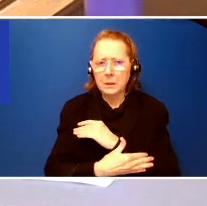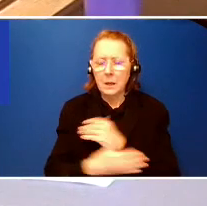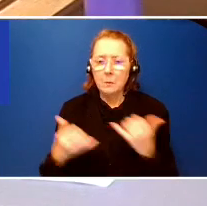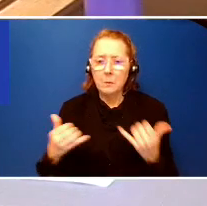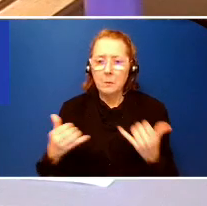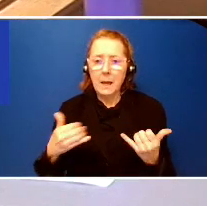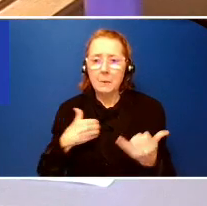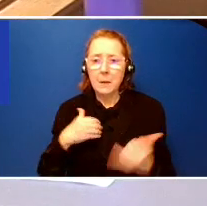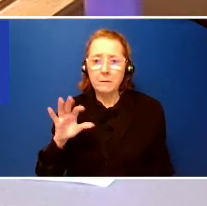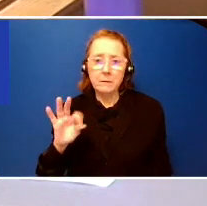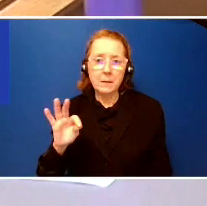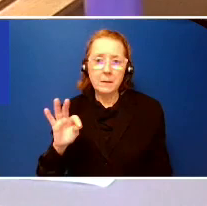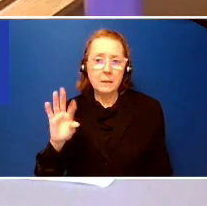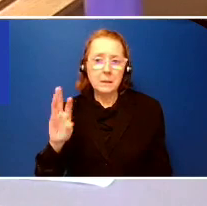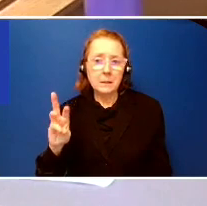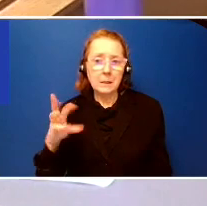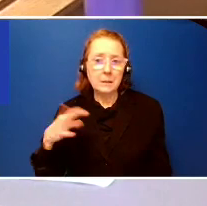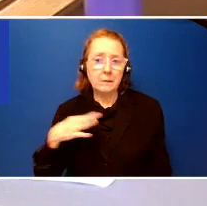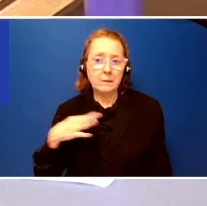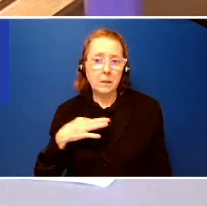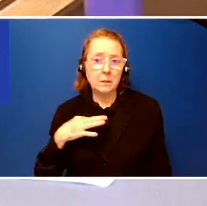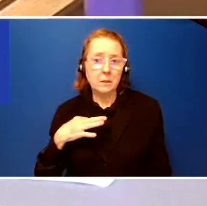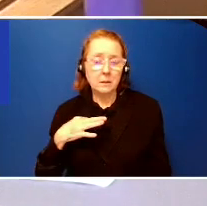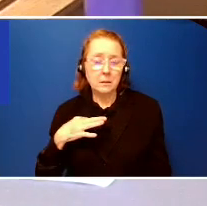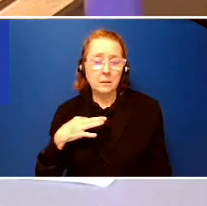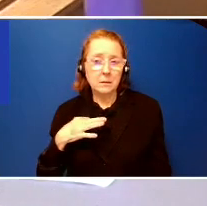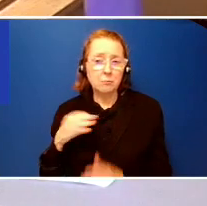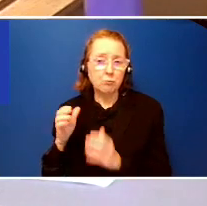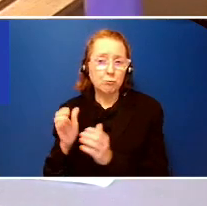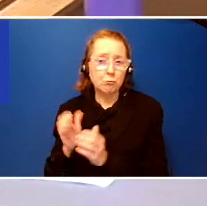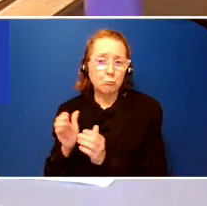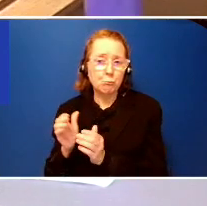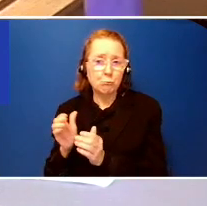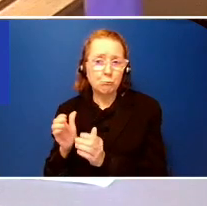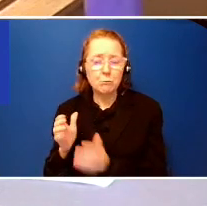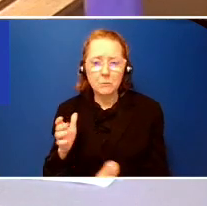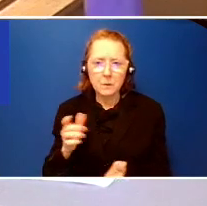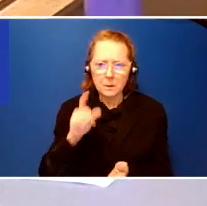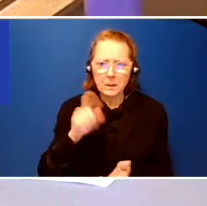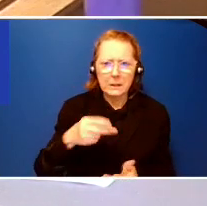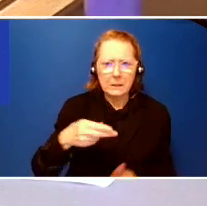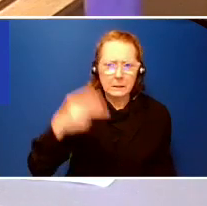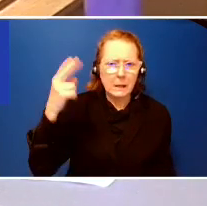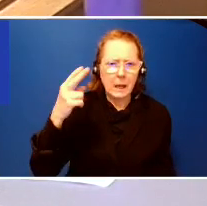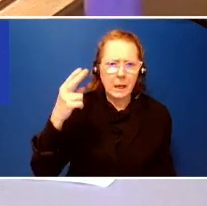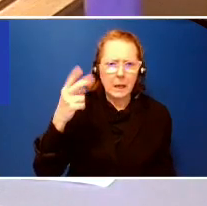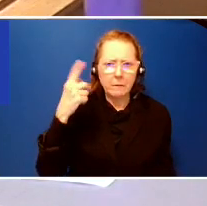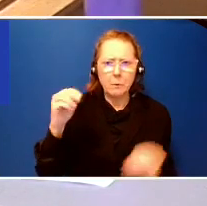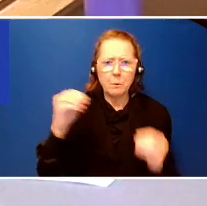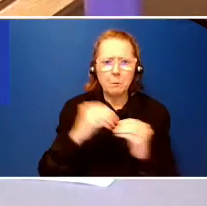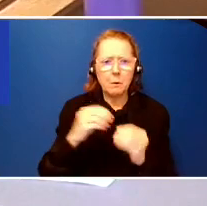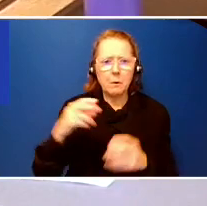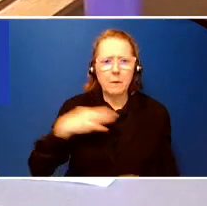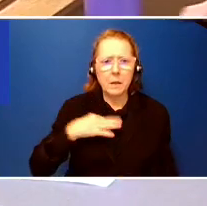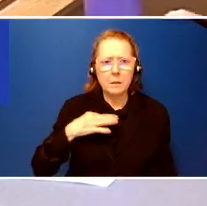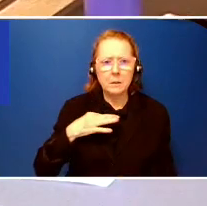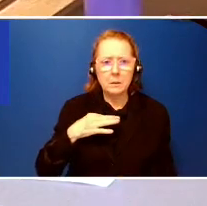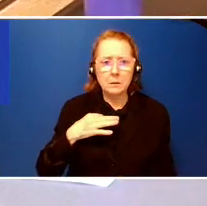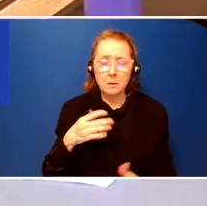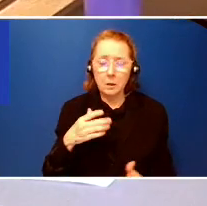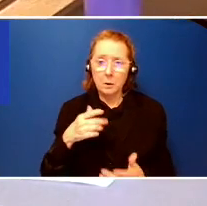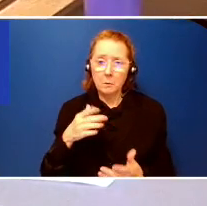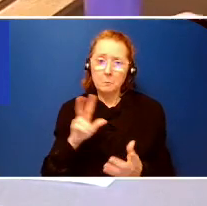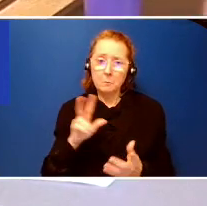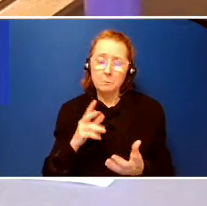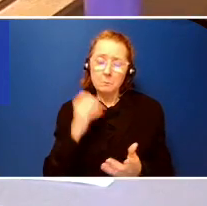is great, and if you are at all interested in learning how to partner with us, either as one of our CASAs or another